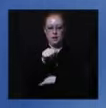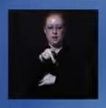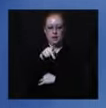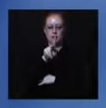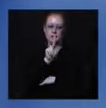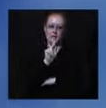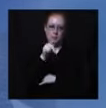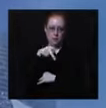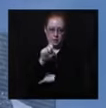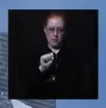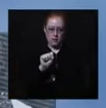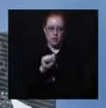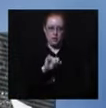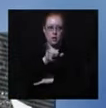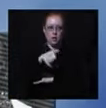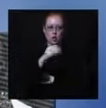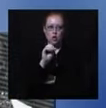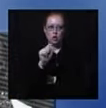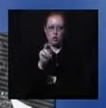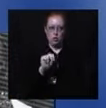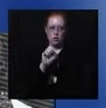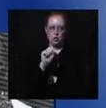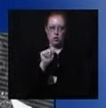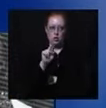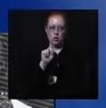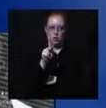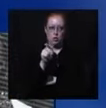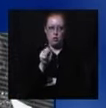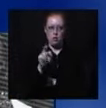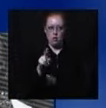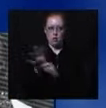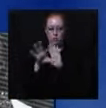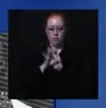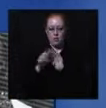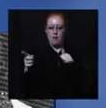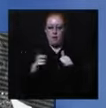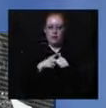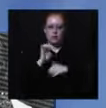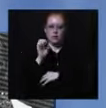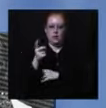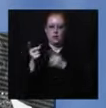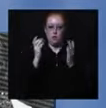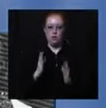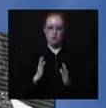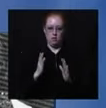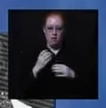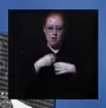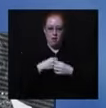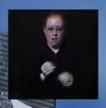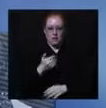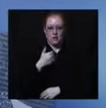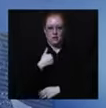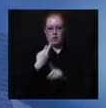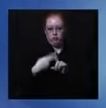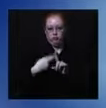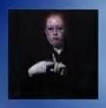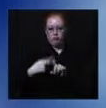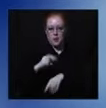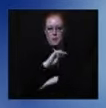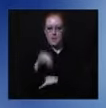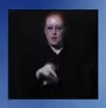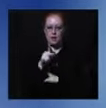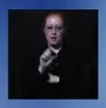CAPS. Joan Strickler was chosen to be the agency's first executive director, and office space was rented in Manhattan, Kansas.